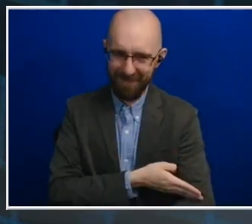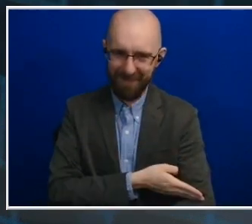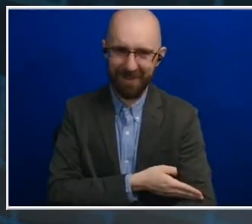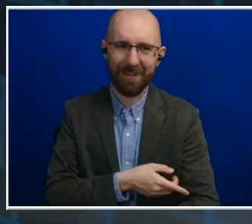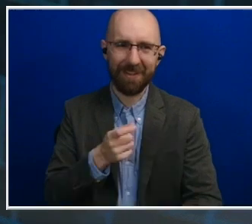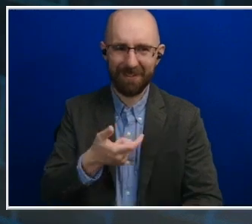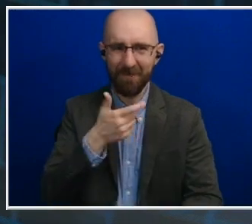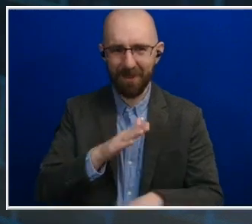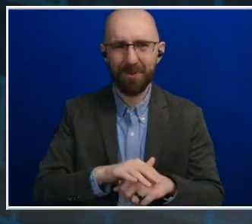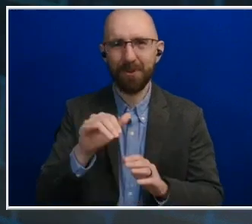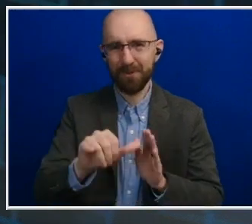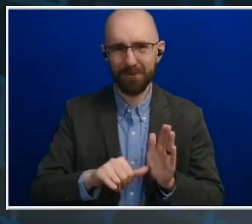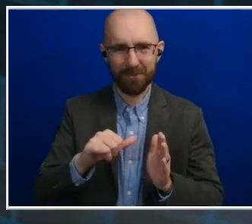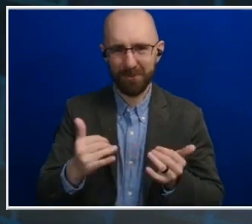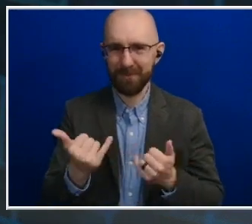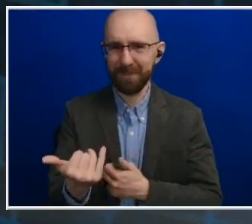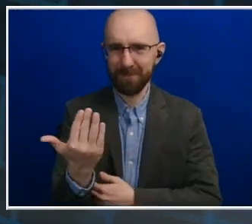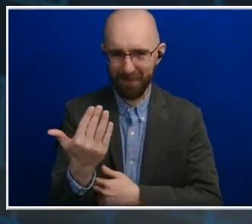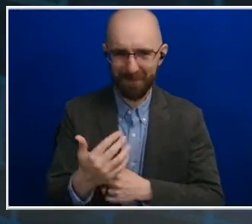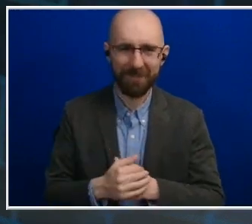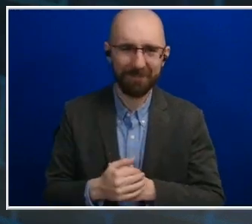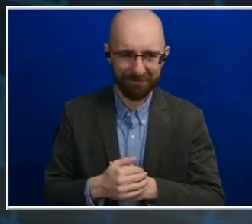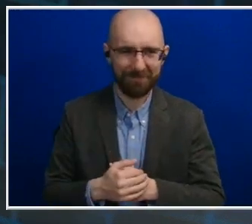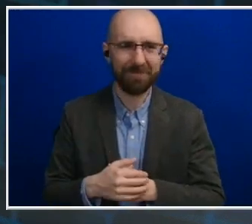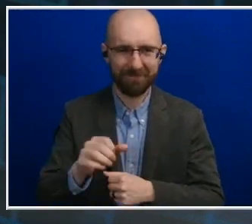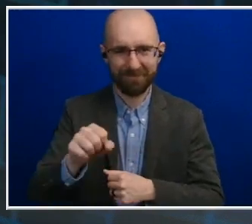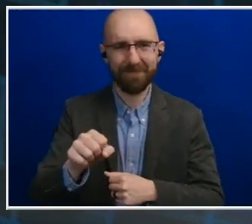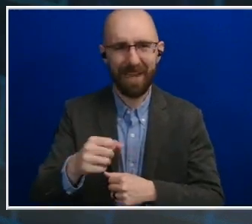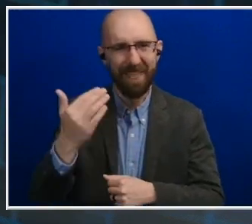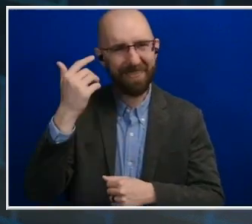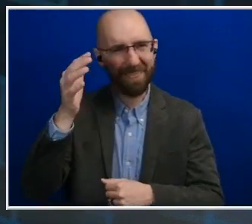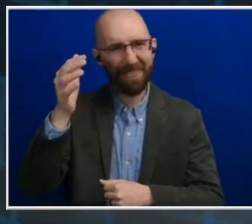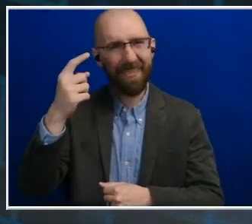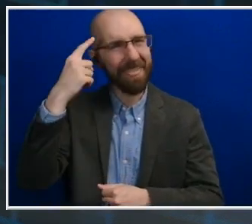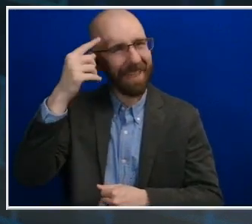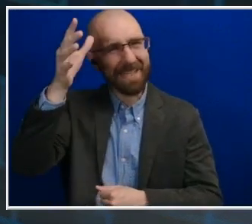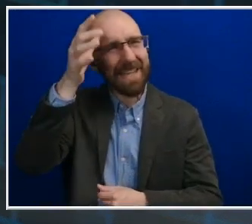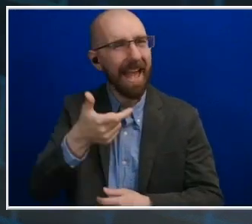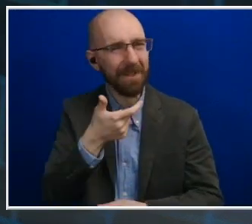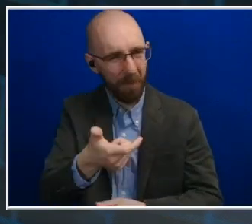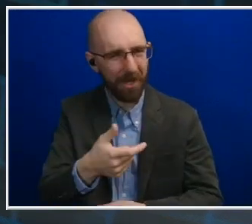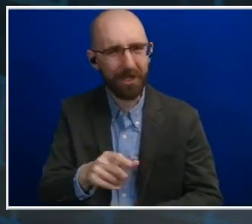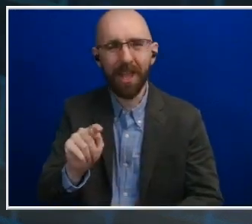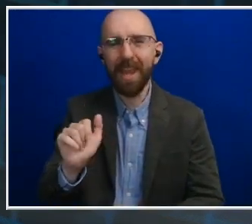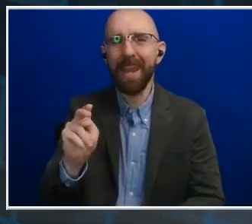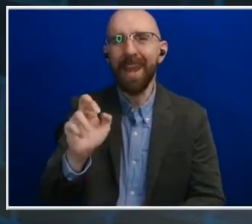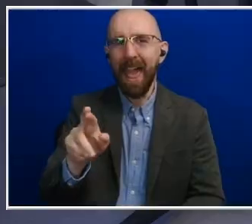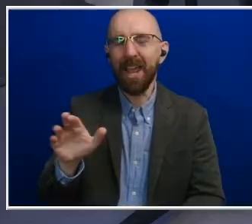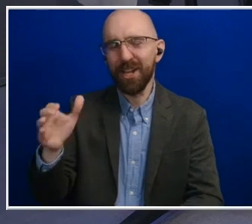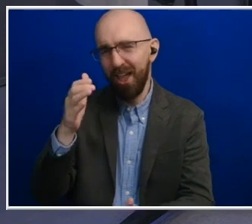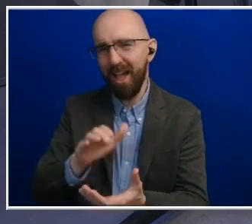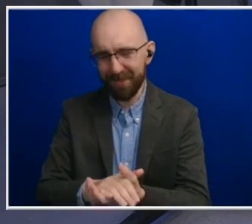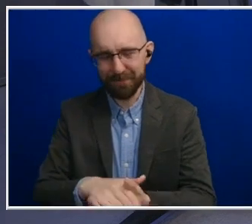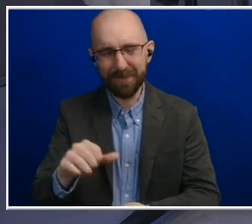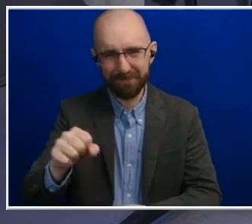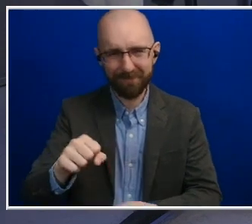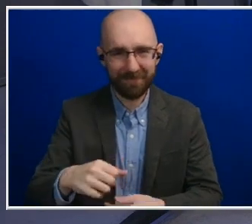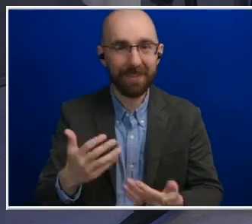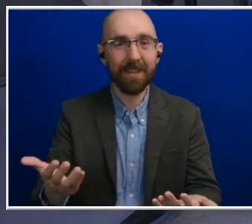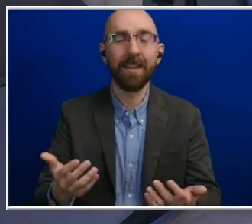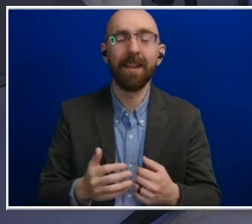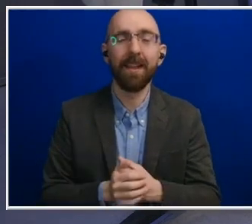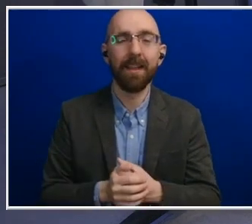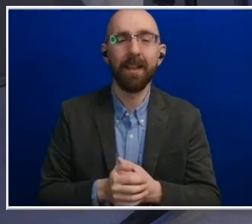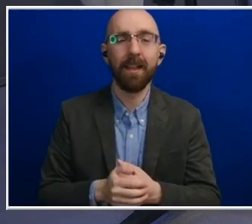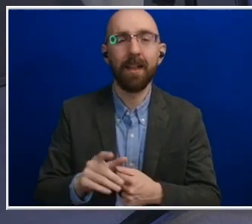this morning, so. I think his dad's watching, but yes, Tanner, that must be your husband. Yeah. Okay, so Tommy, we're so